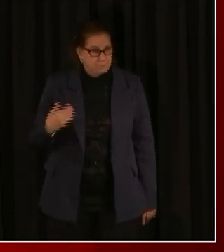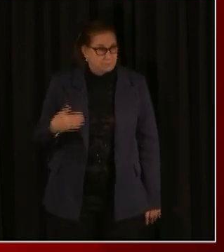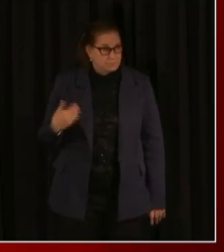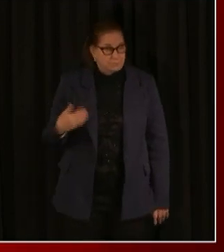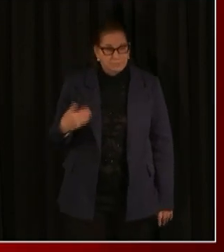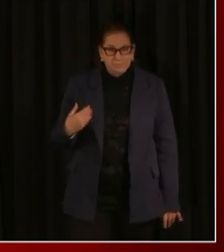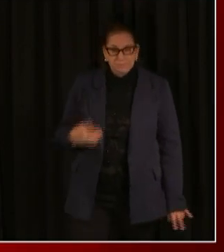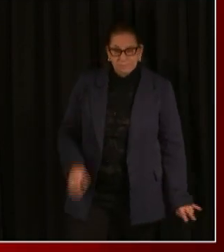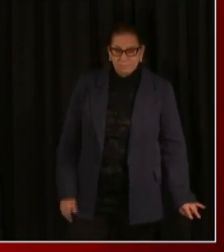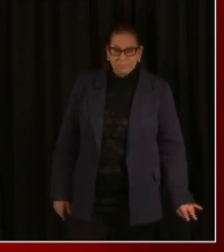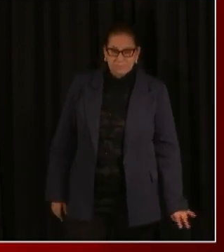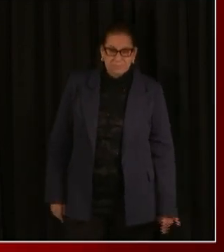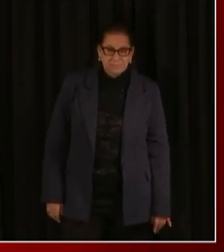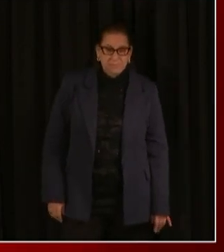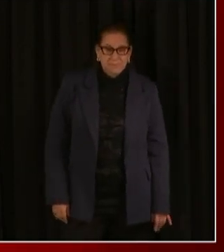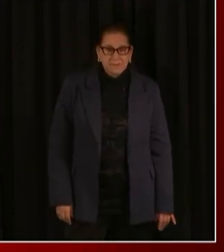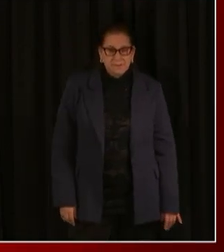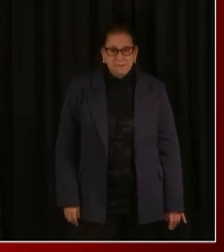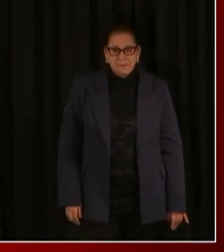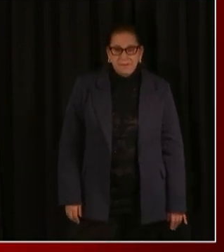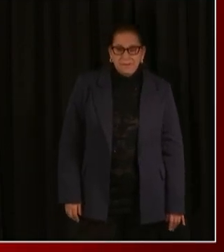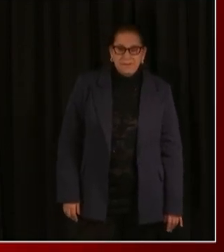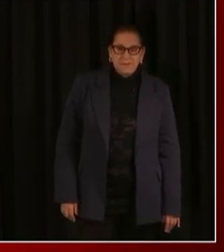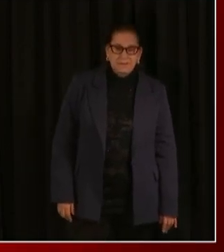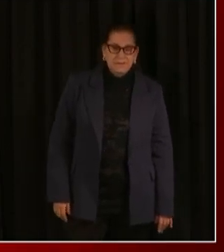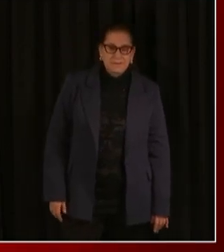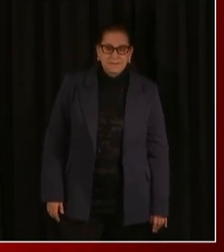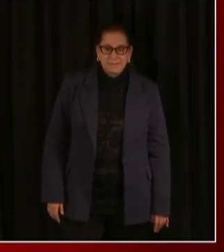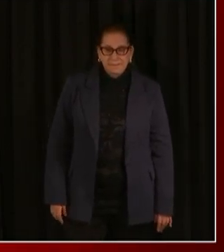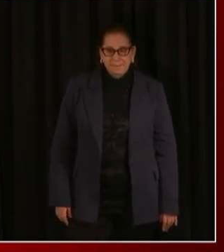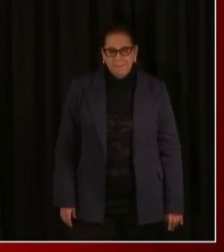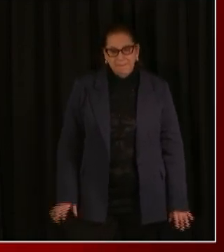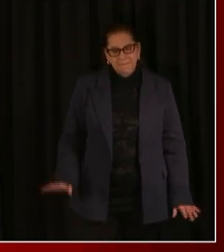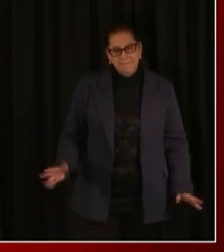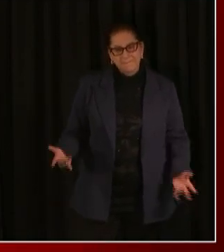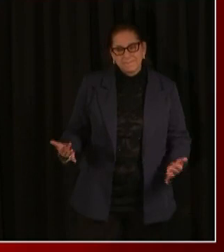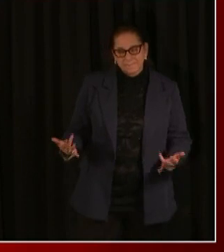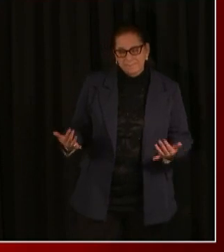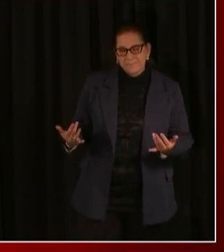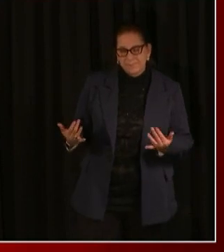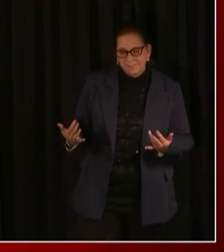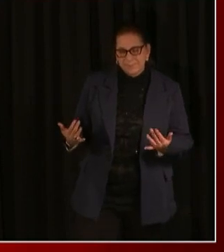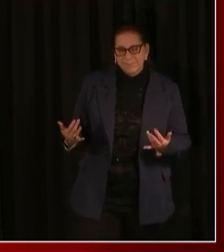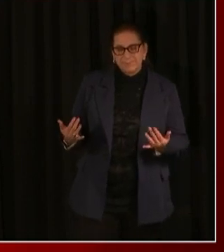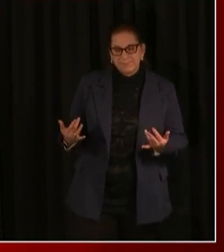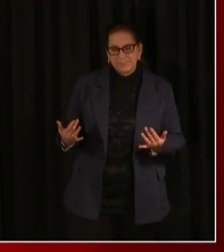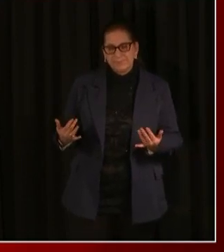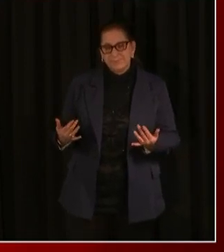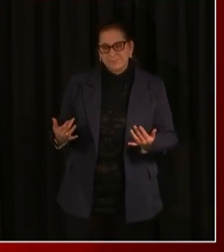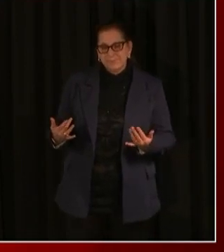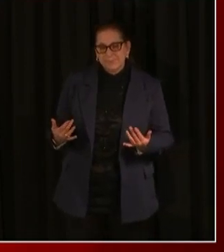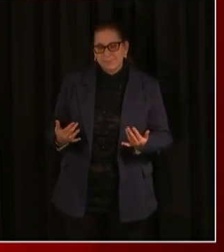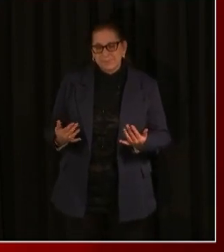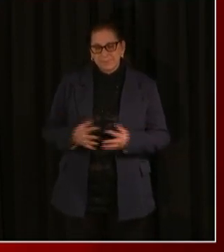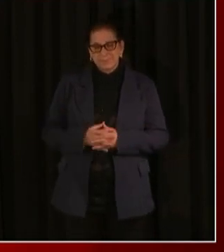it should just be, they only have to, if they can delay it for 2 weeks, that would be ideal.